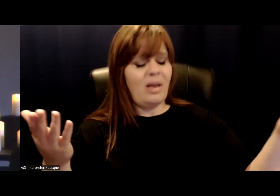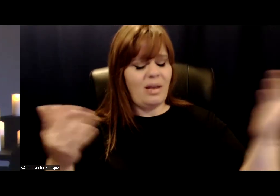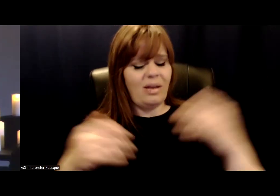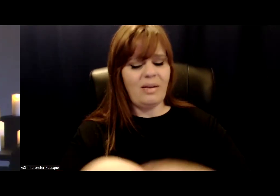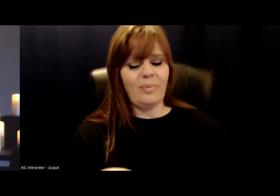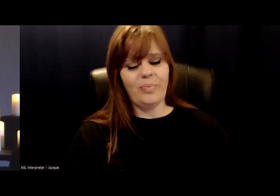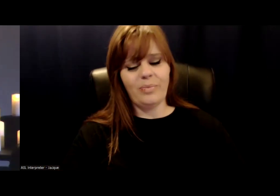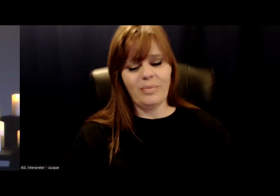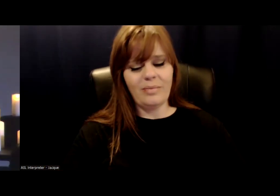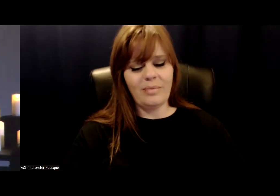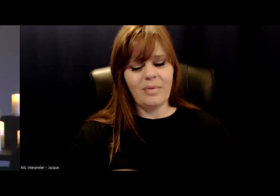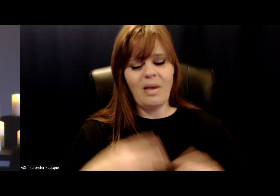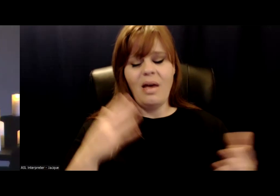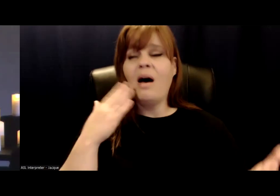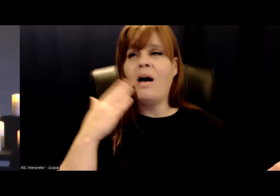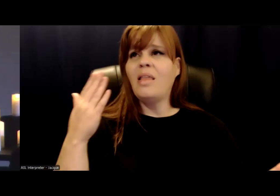hallelujah,